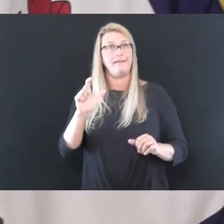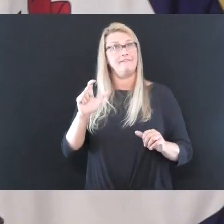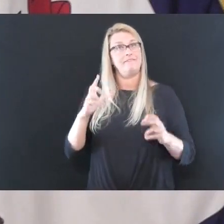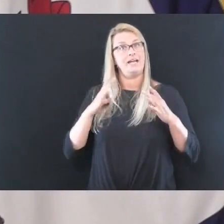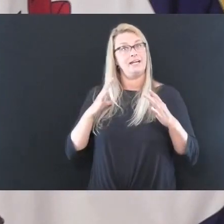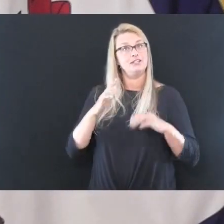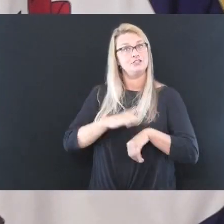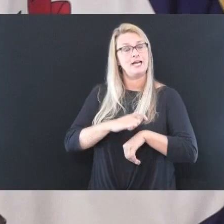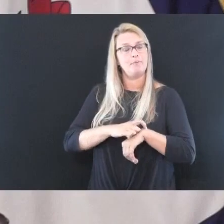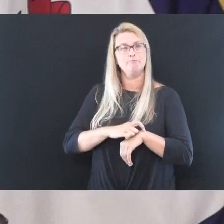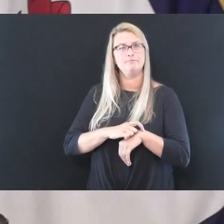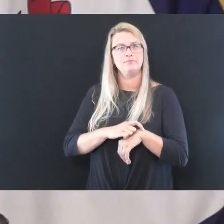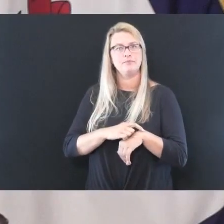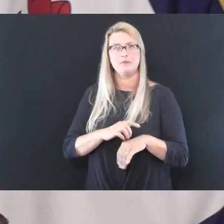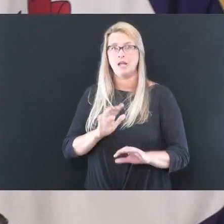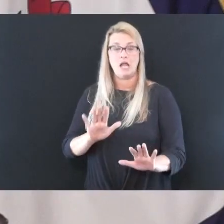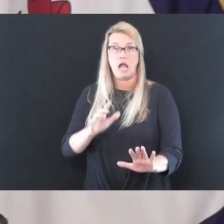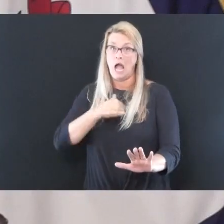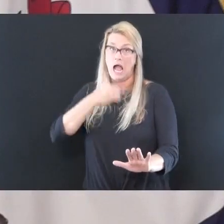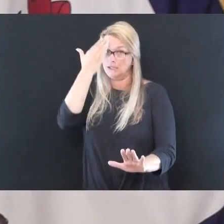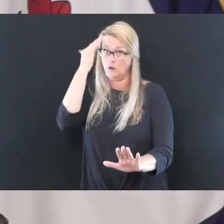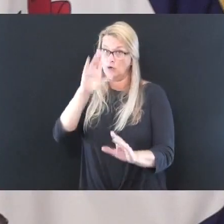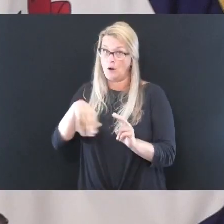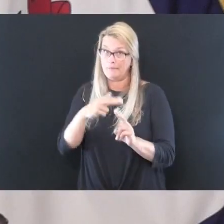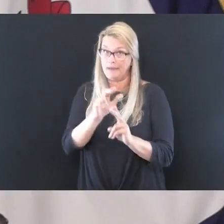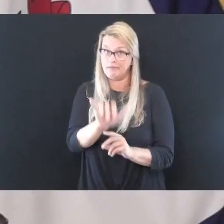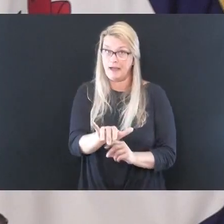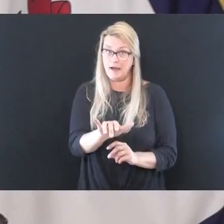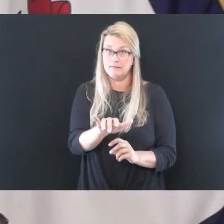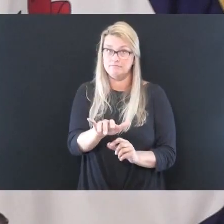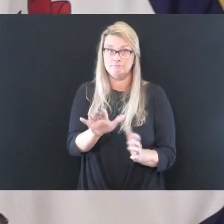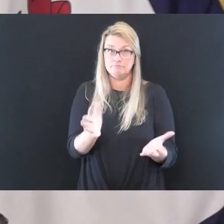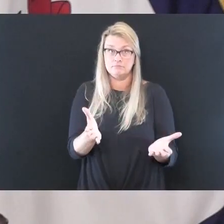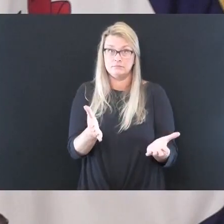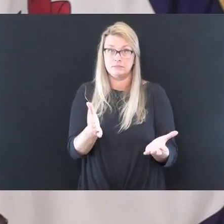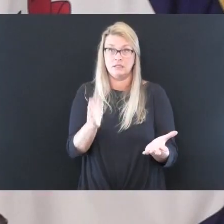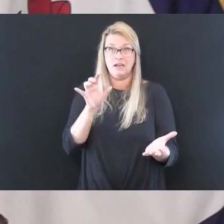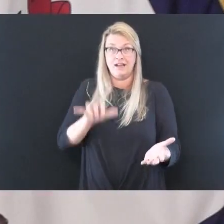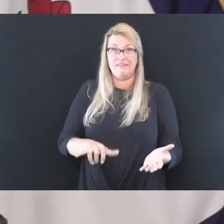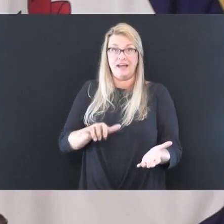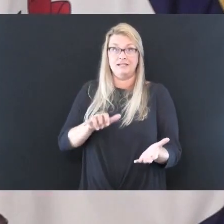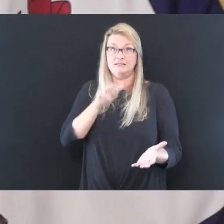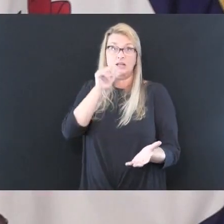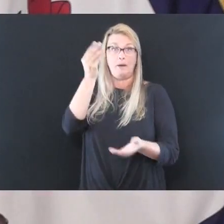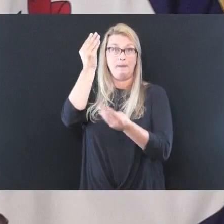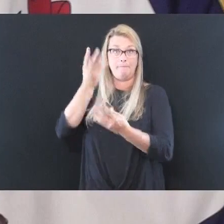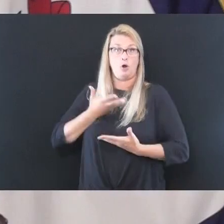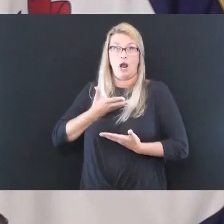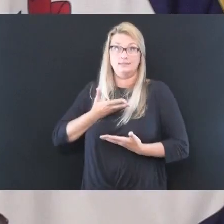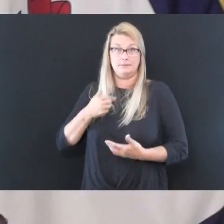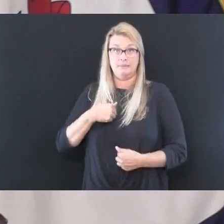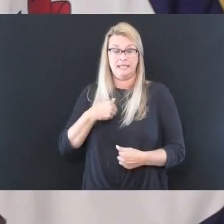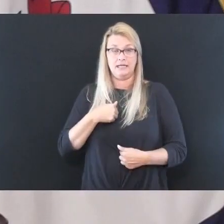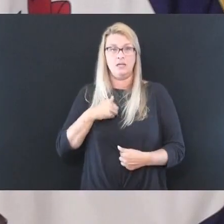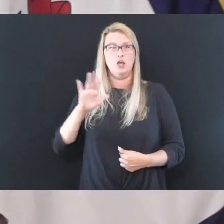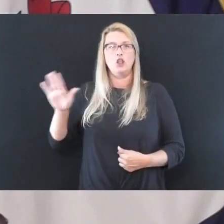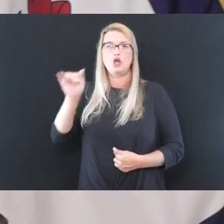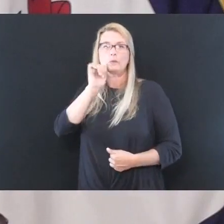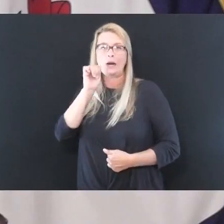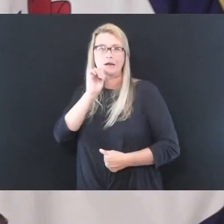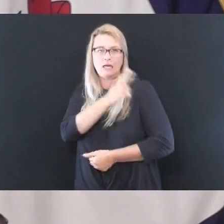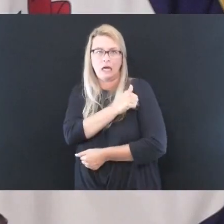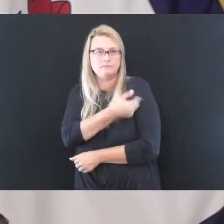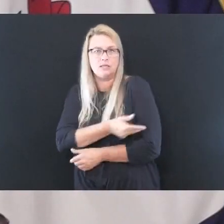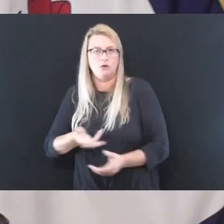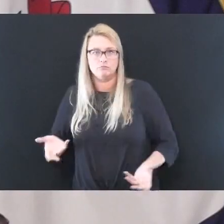like that, I'm completely unaware of any of that and everything because that's not been brought to me. They're a private entity and